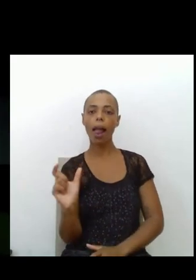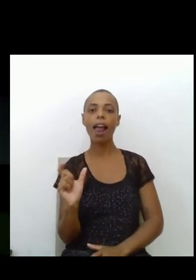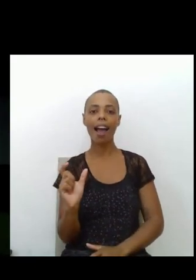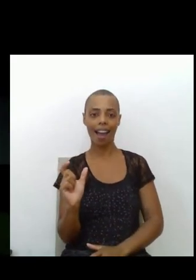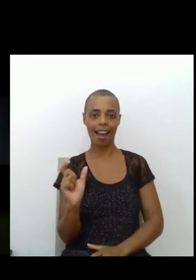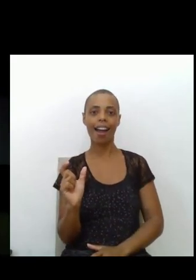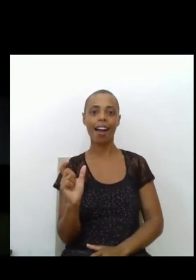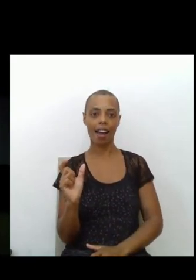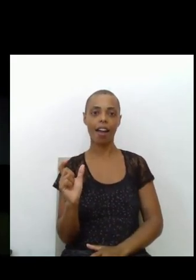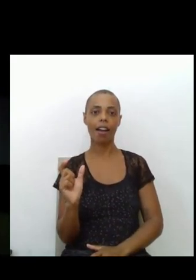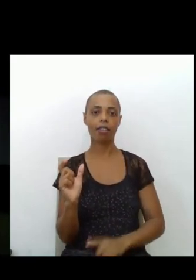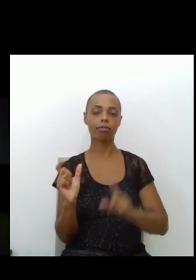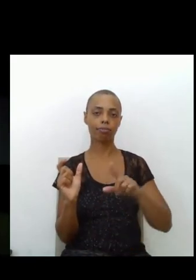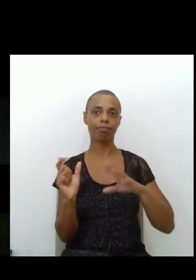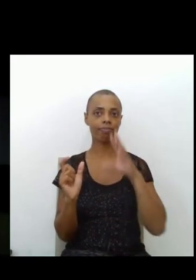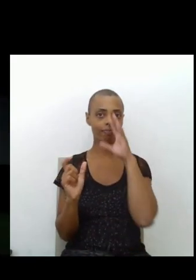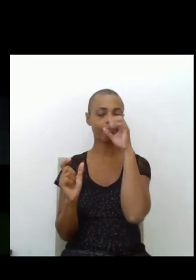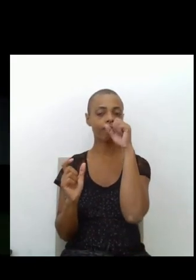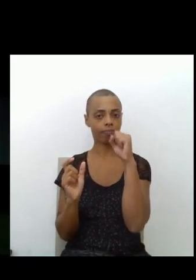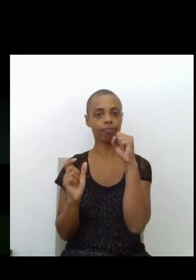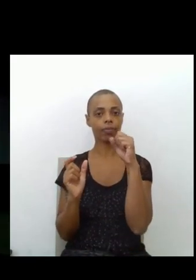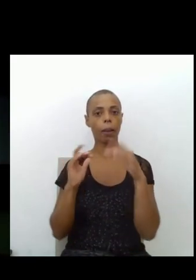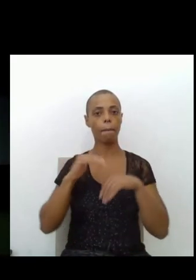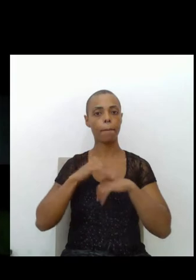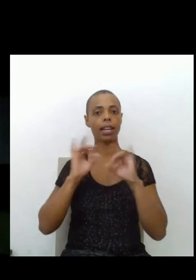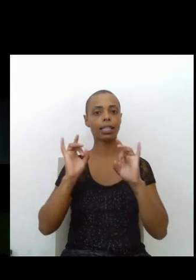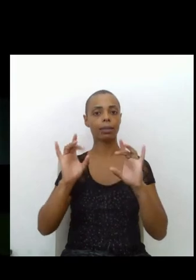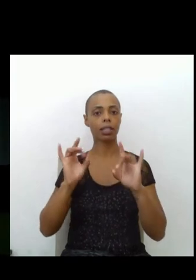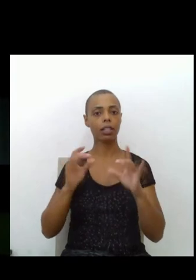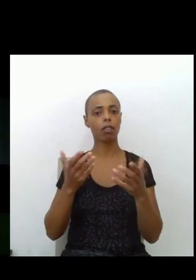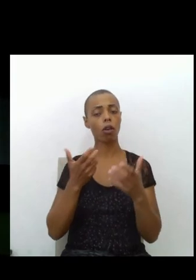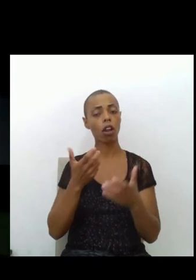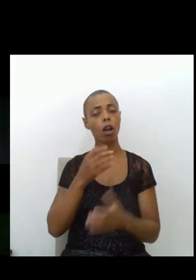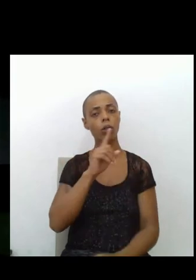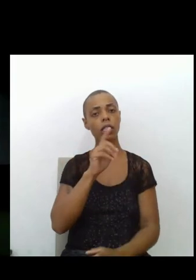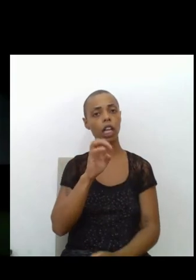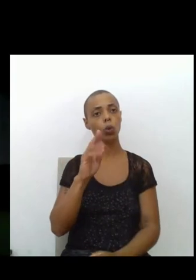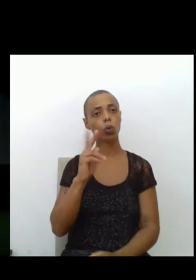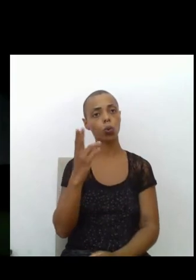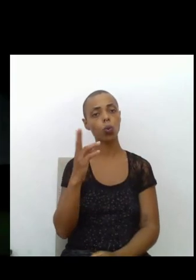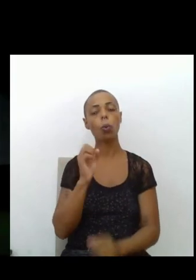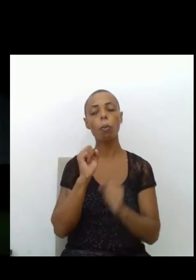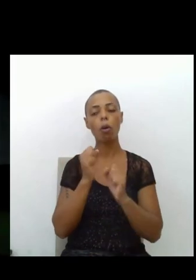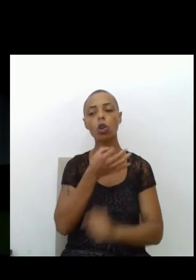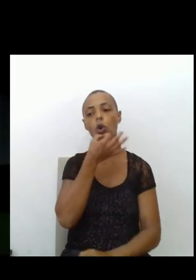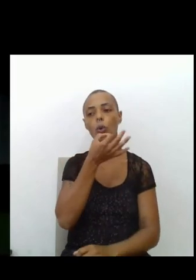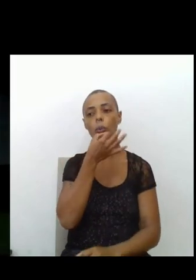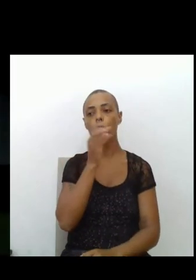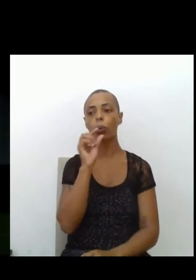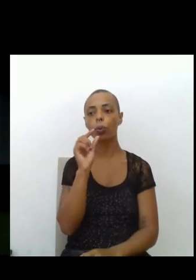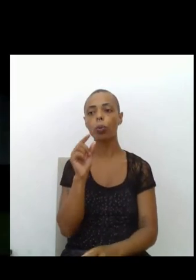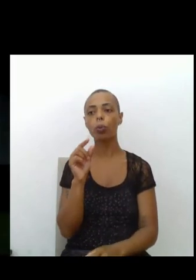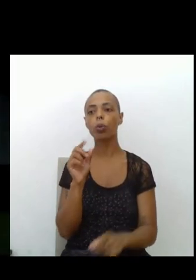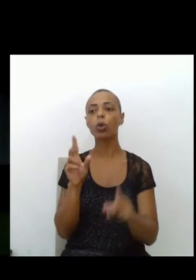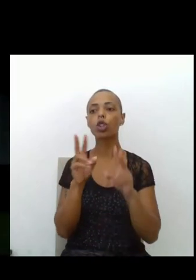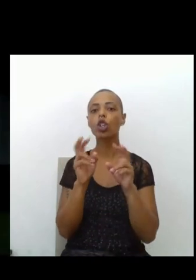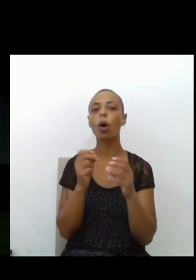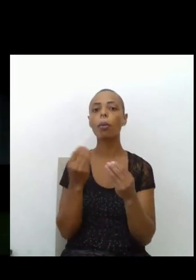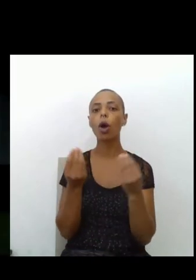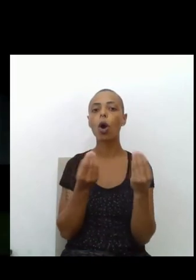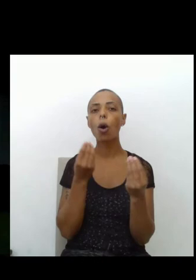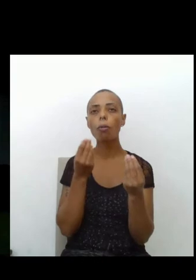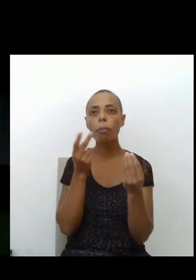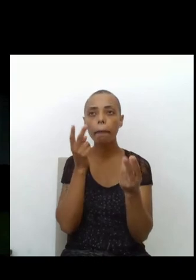terms and using local terms that are more specific so the two I would like you to comment on